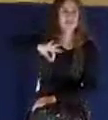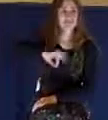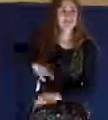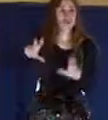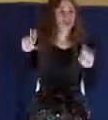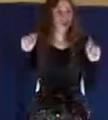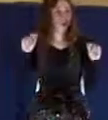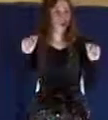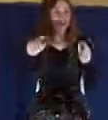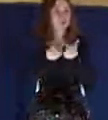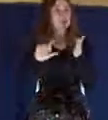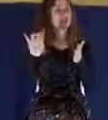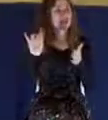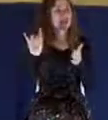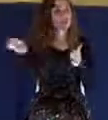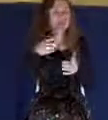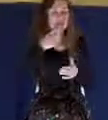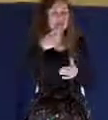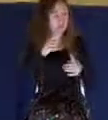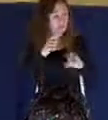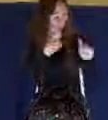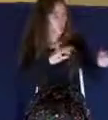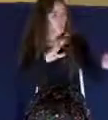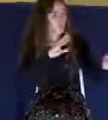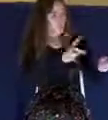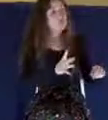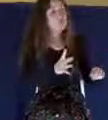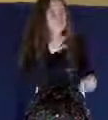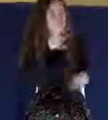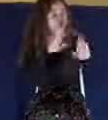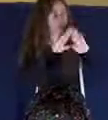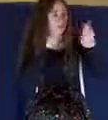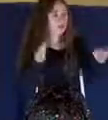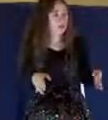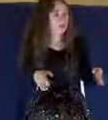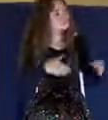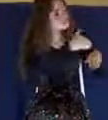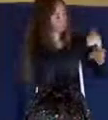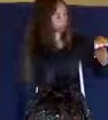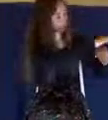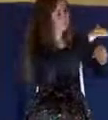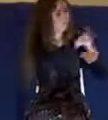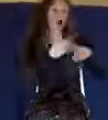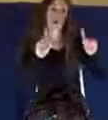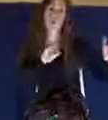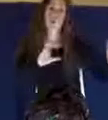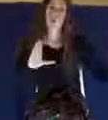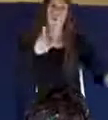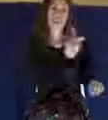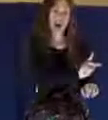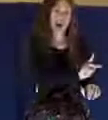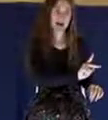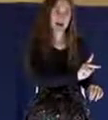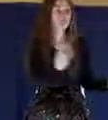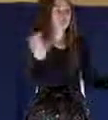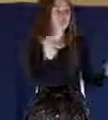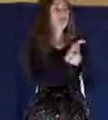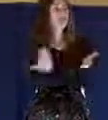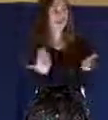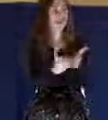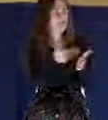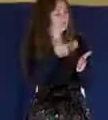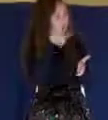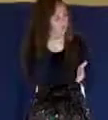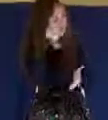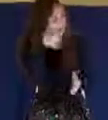she says in verse 8, return to your mother's house, she's releasing them to remarry. She's saying it's better for you to go back to your homeland. You can